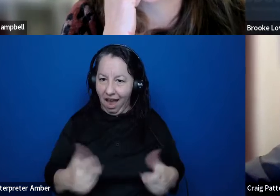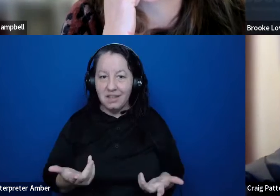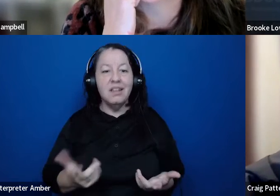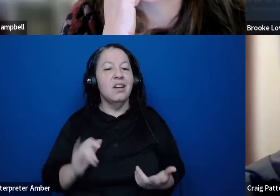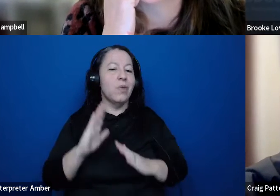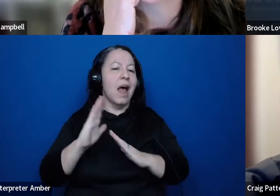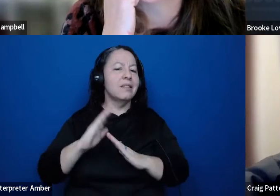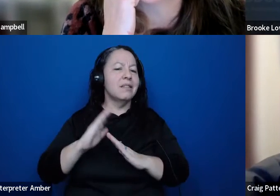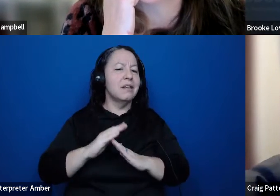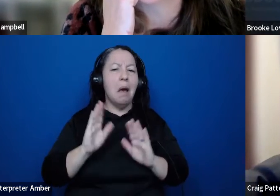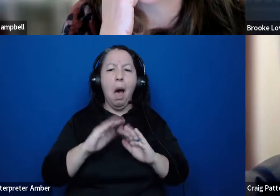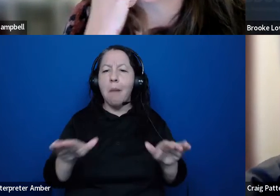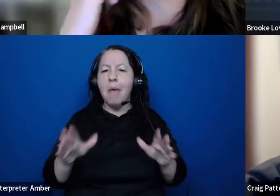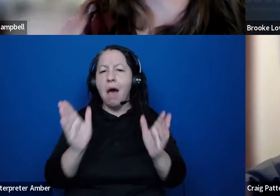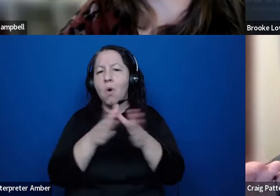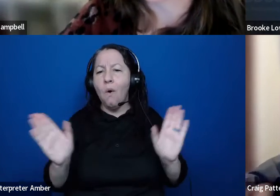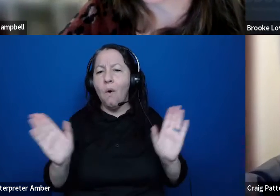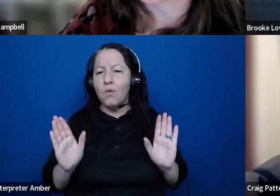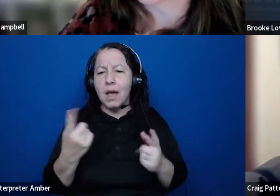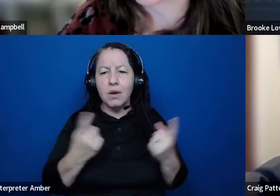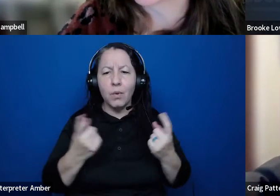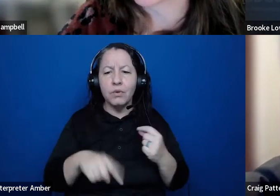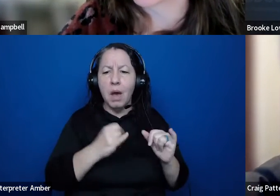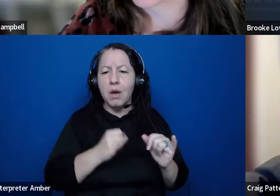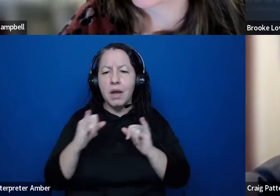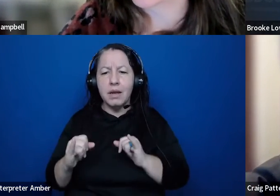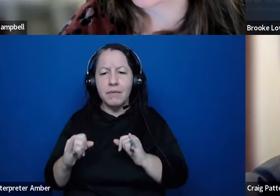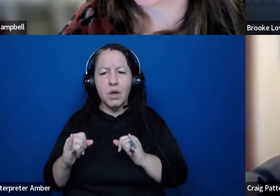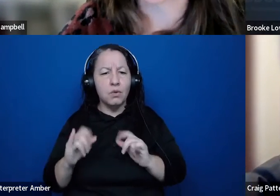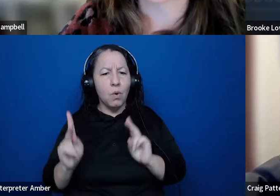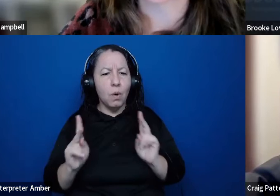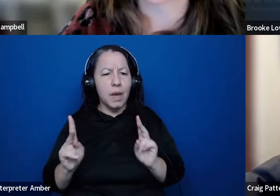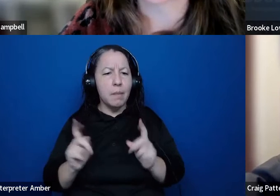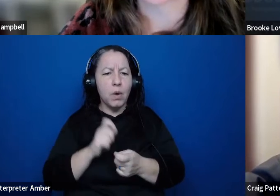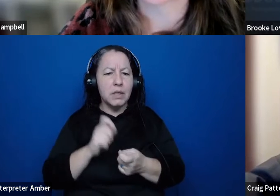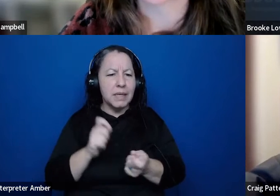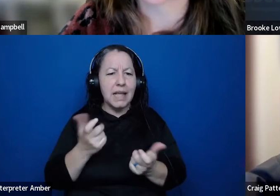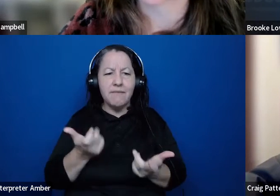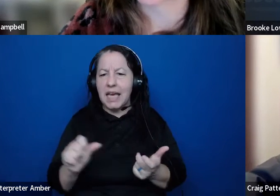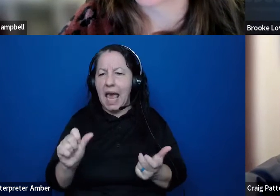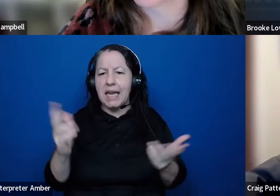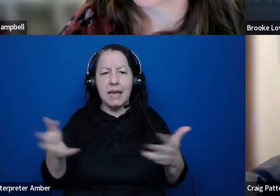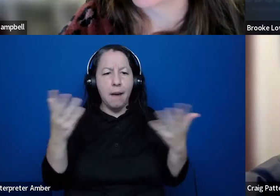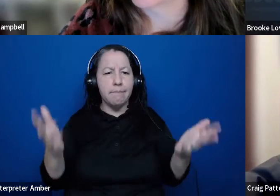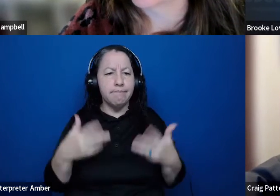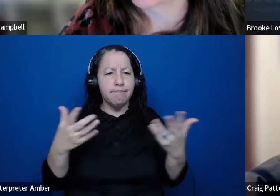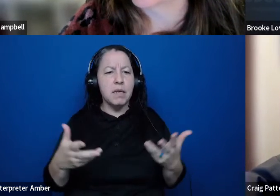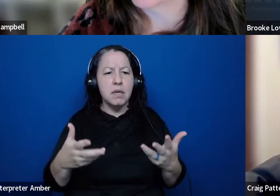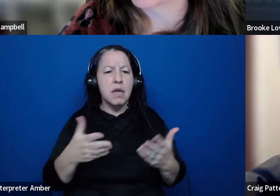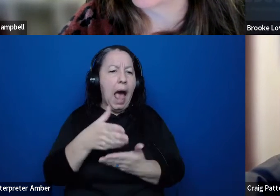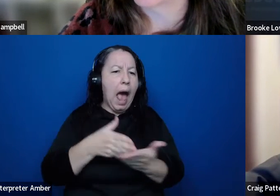unless anyone has any questions about individual, about specifically any aspects of the